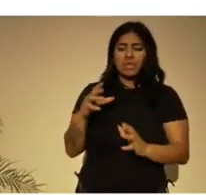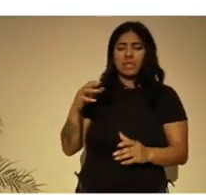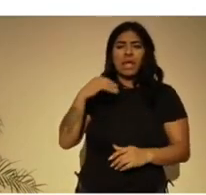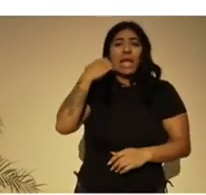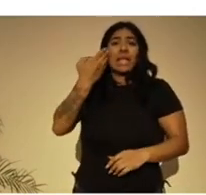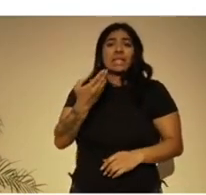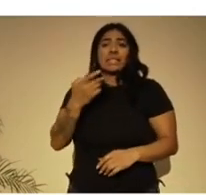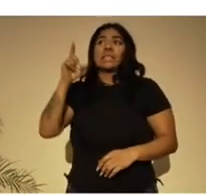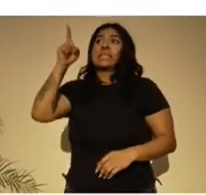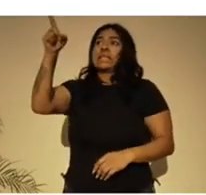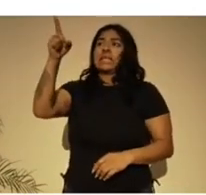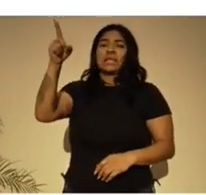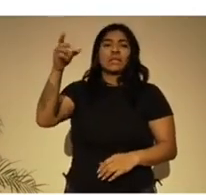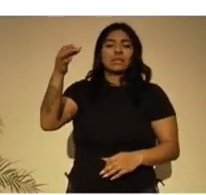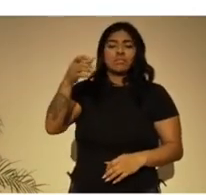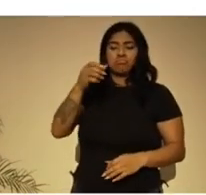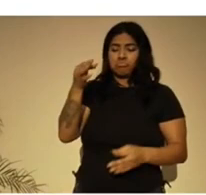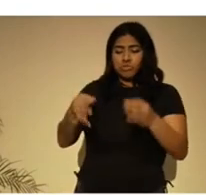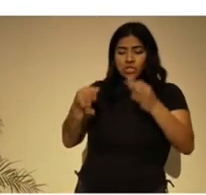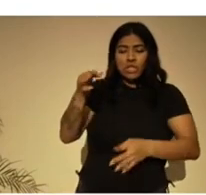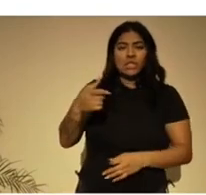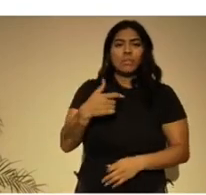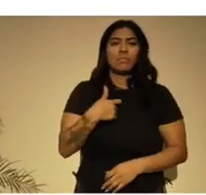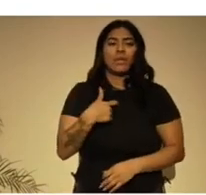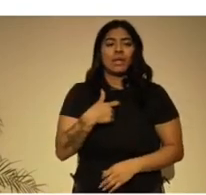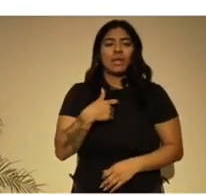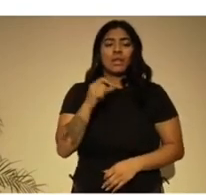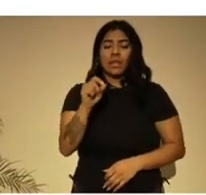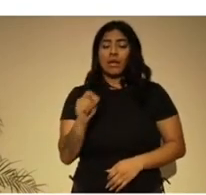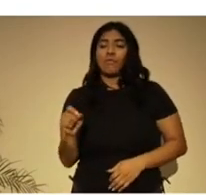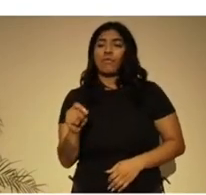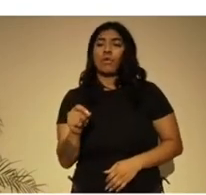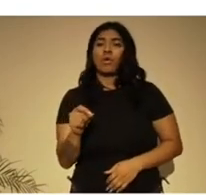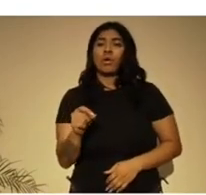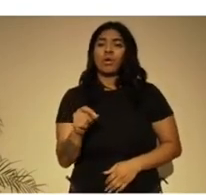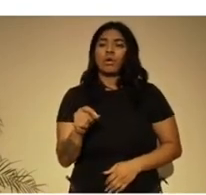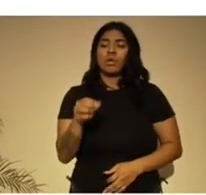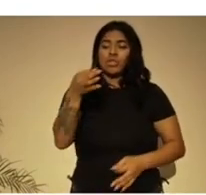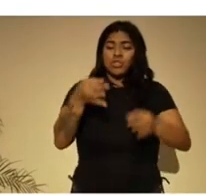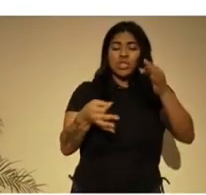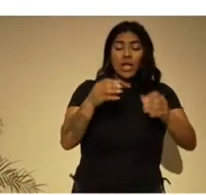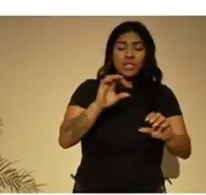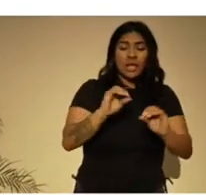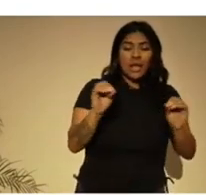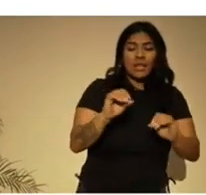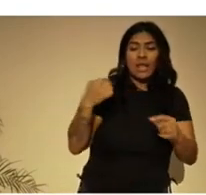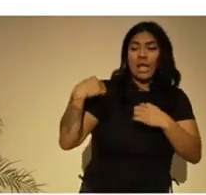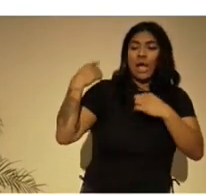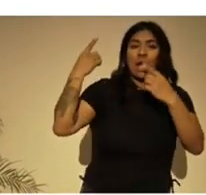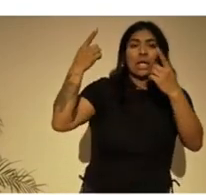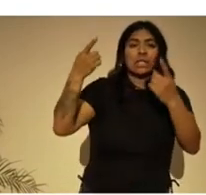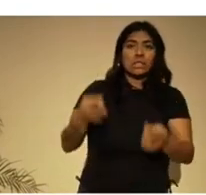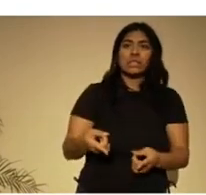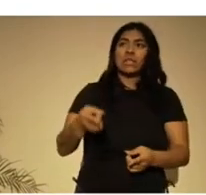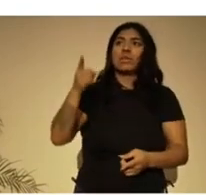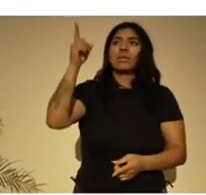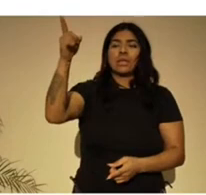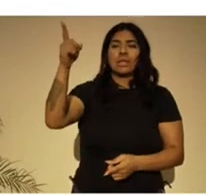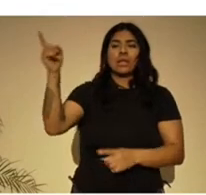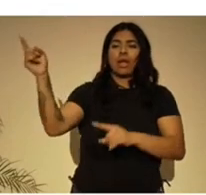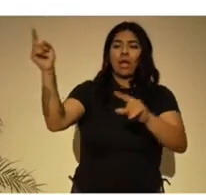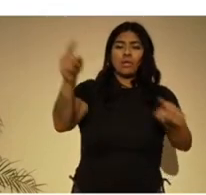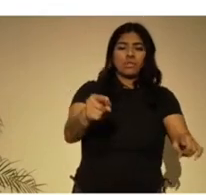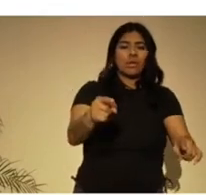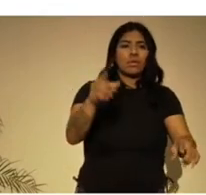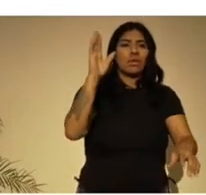is the Lord who judges me. Therefore, judge nothing before the appointed time. Wait until the Lord comes. He will bring to light what is hidden